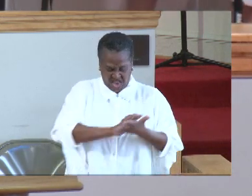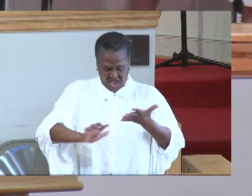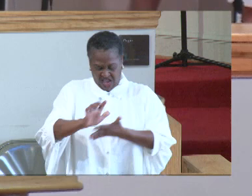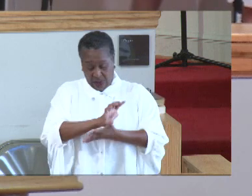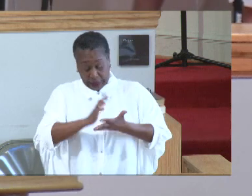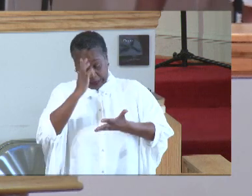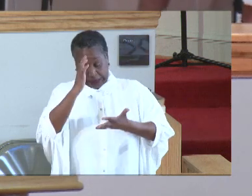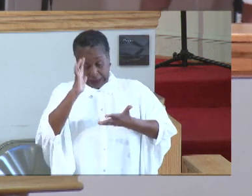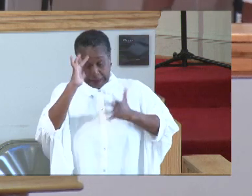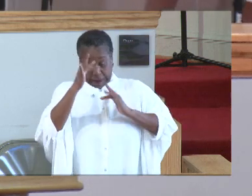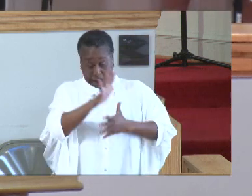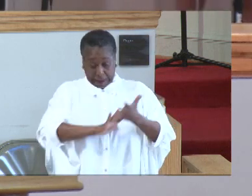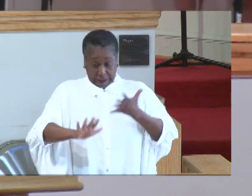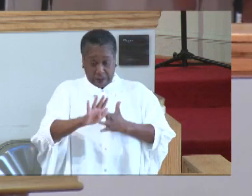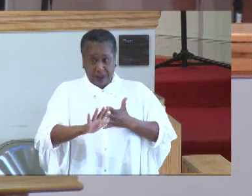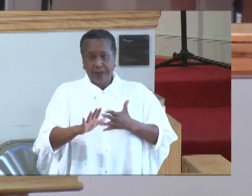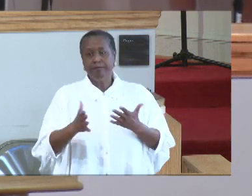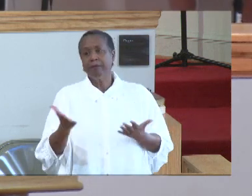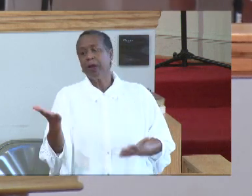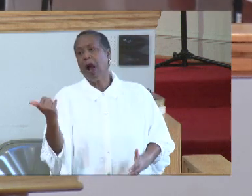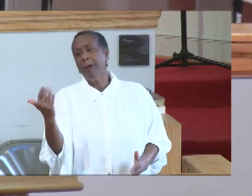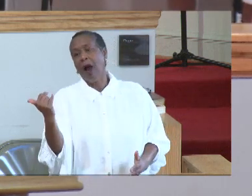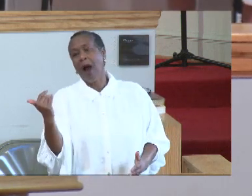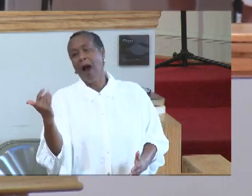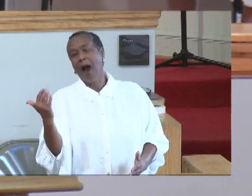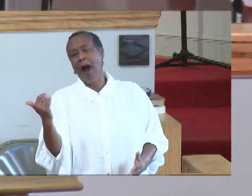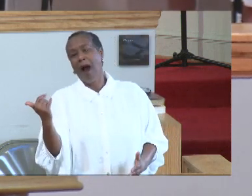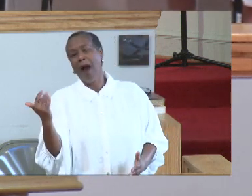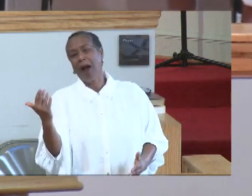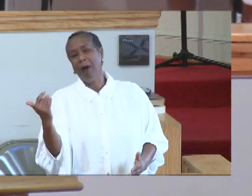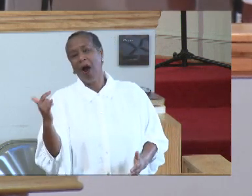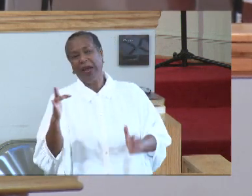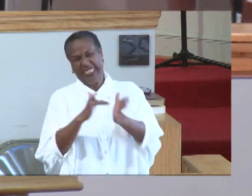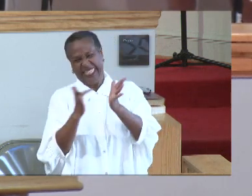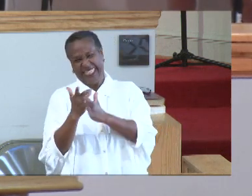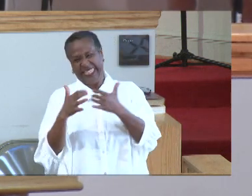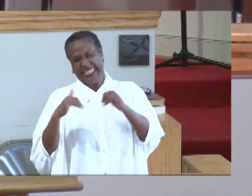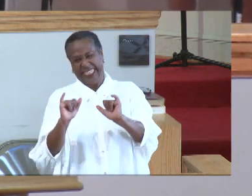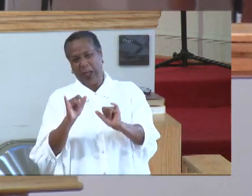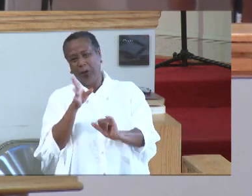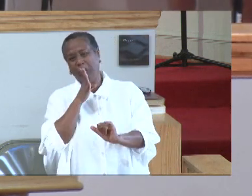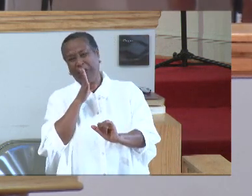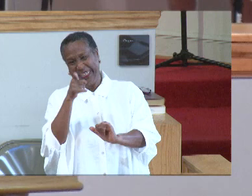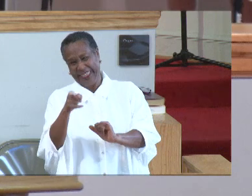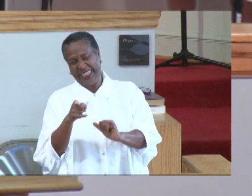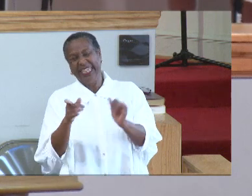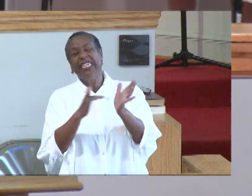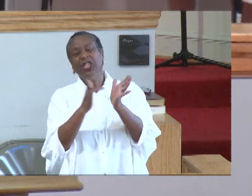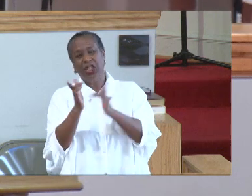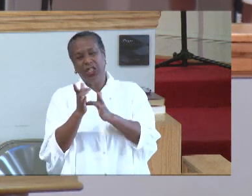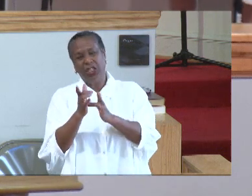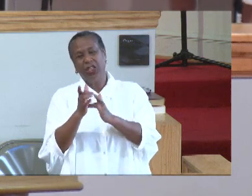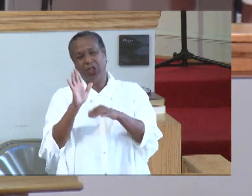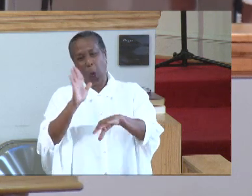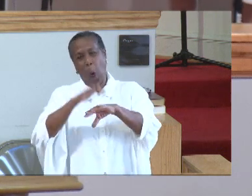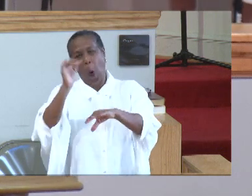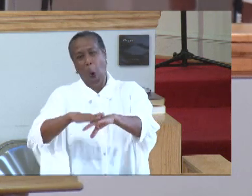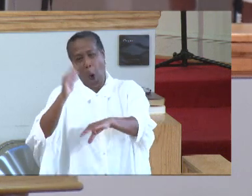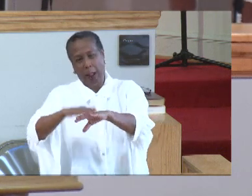come on, Jesus is still speaking and calling you unto